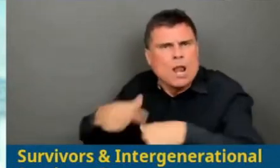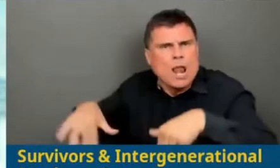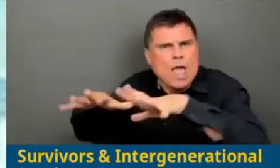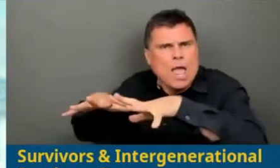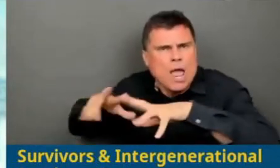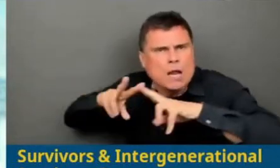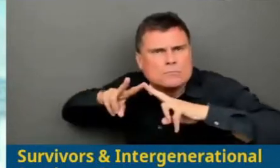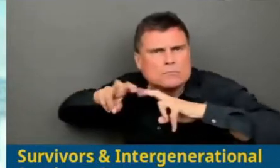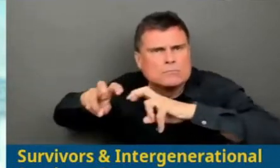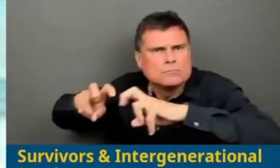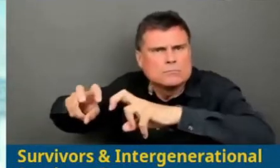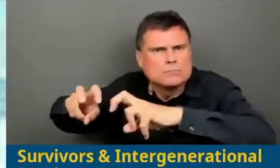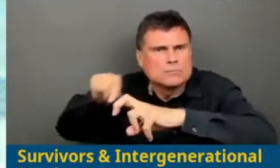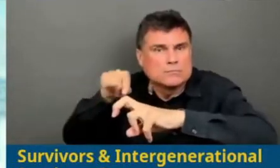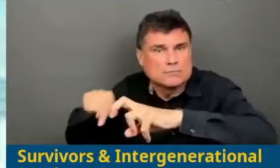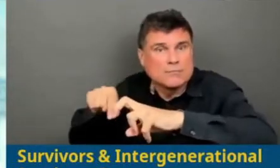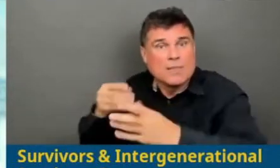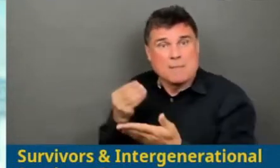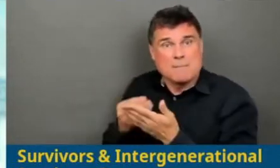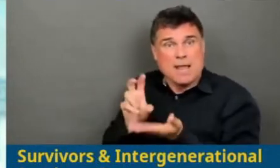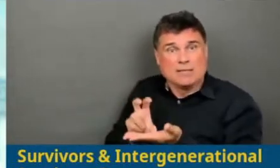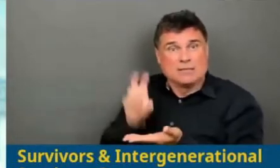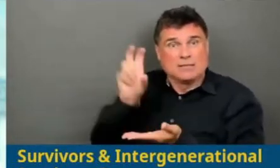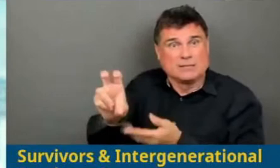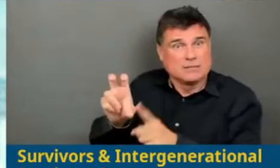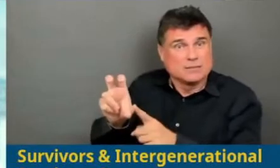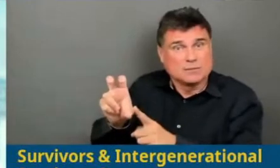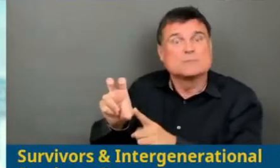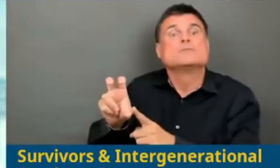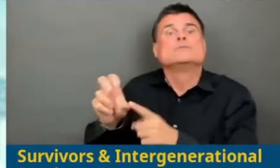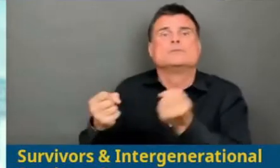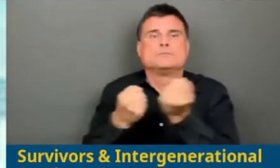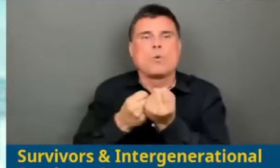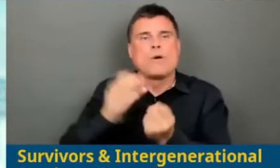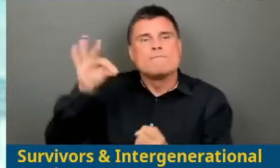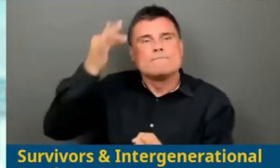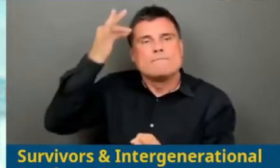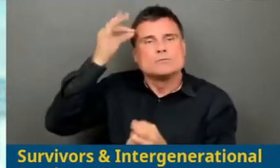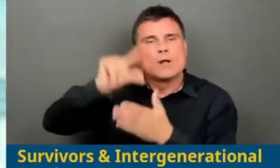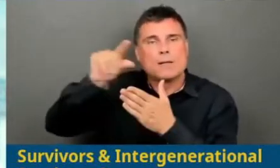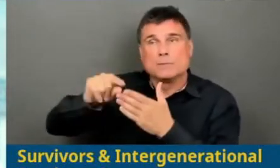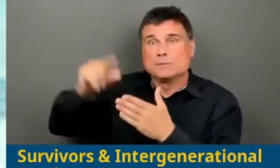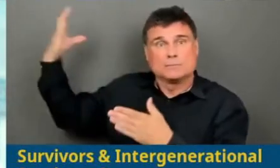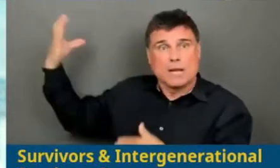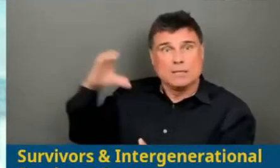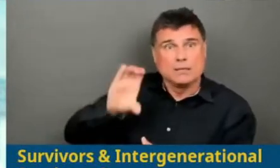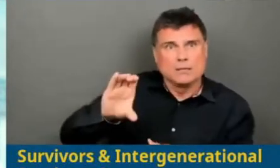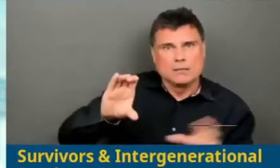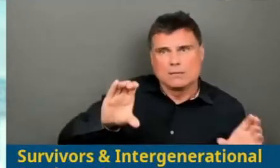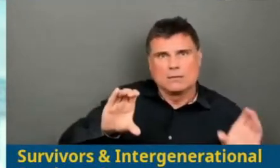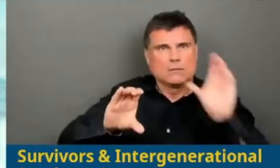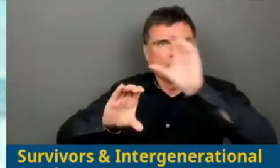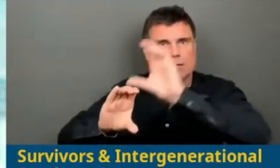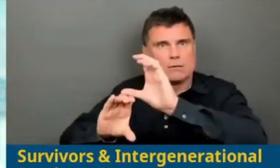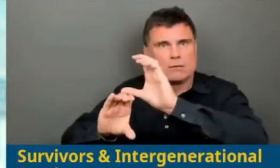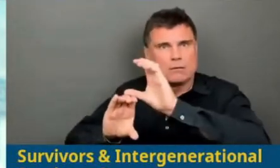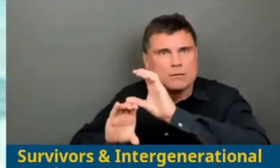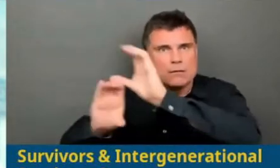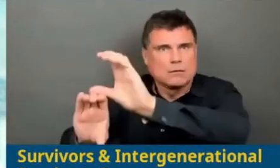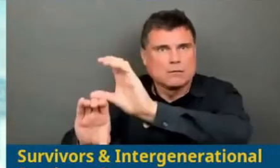intended to complement and fill gaps in funding that the federal government may also provide support for.